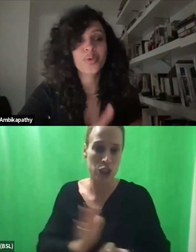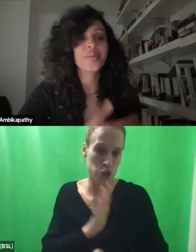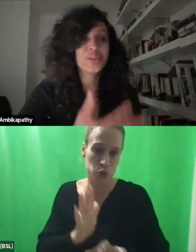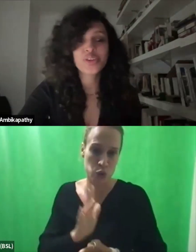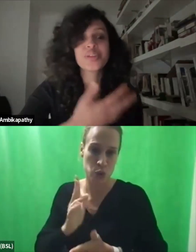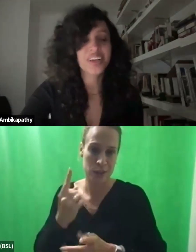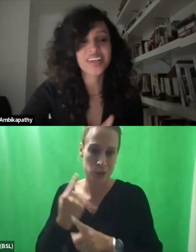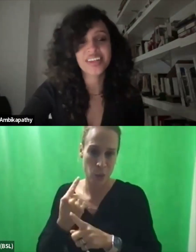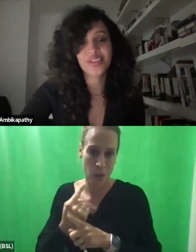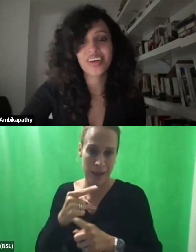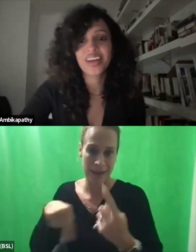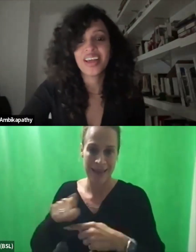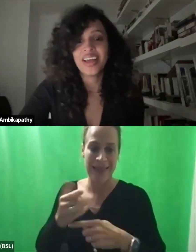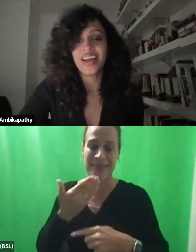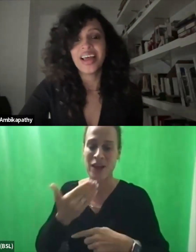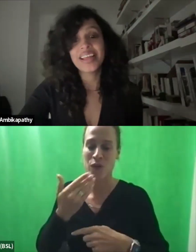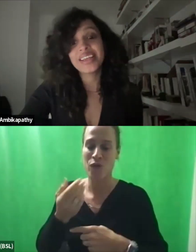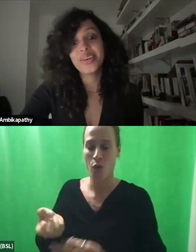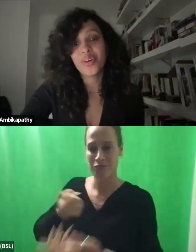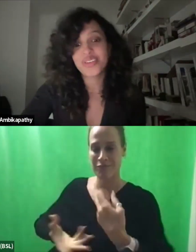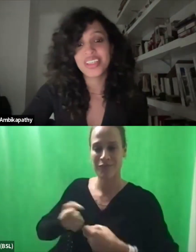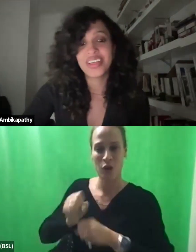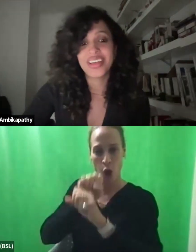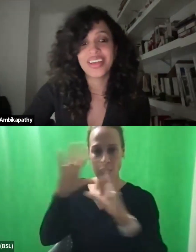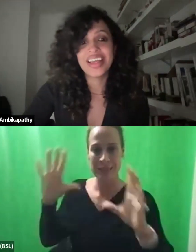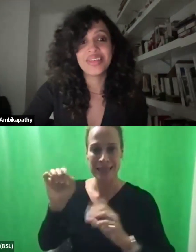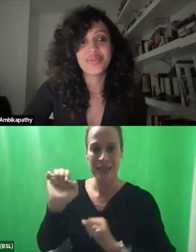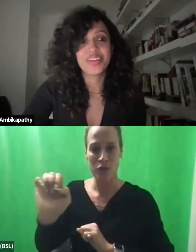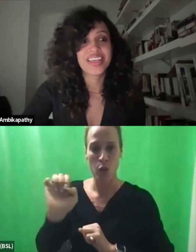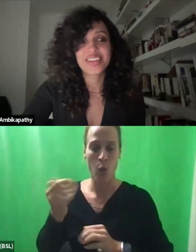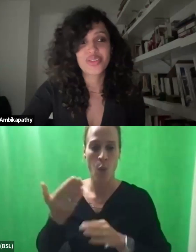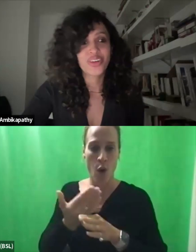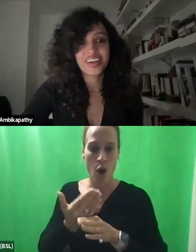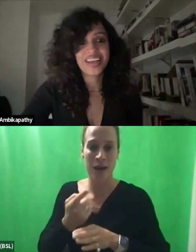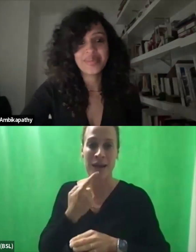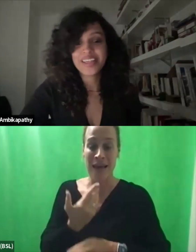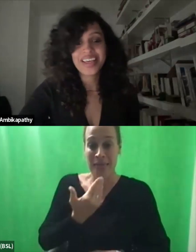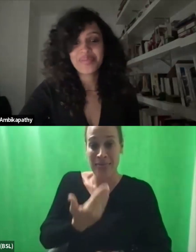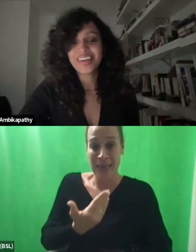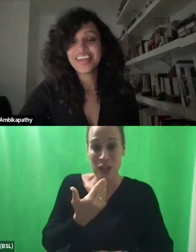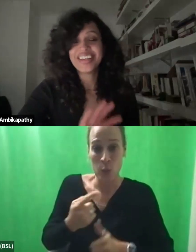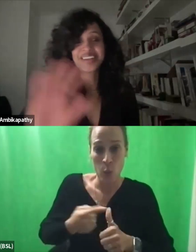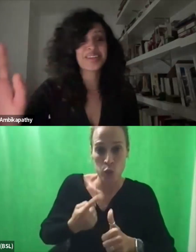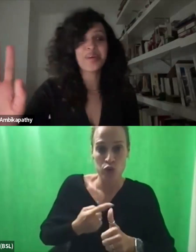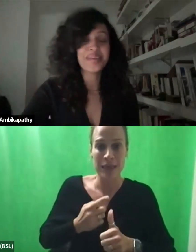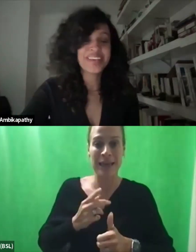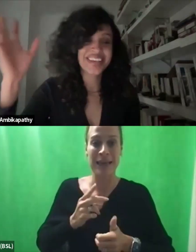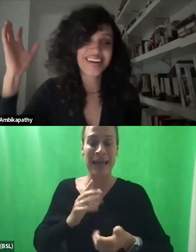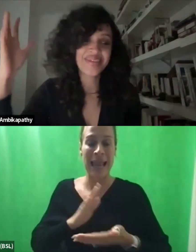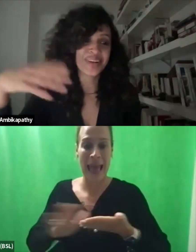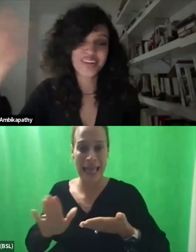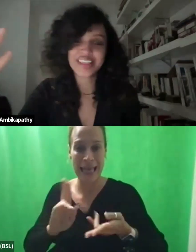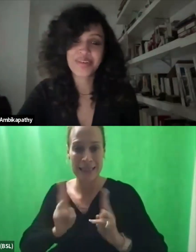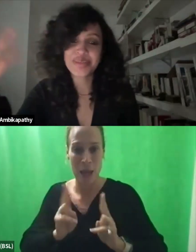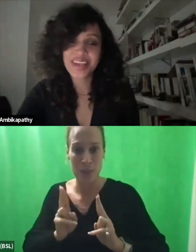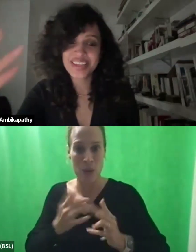of your work, Manouchian's work, etc. And thank you, Audrey and Haley, for this extraordinary, I keep saying it, but it's quite amazing.